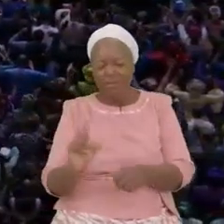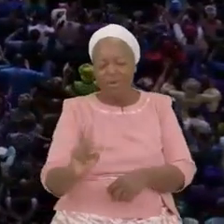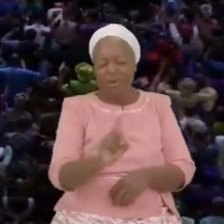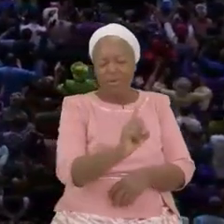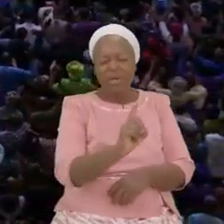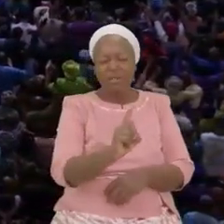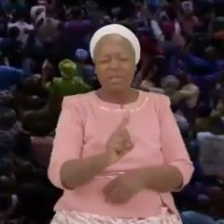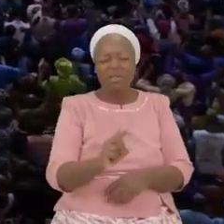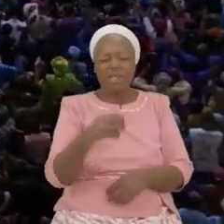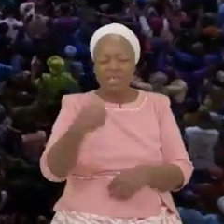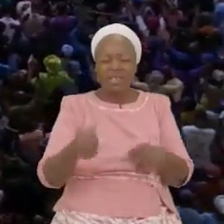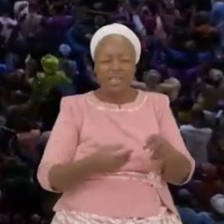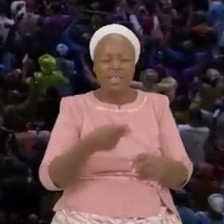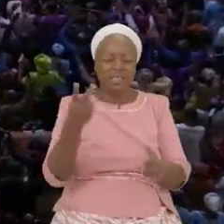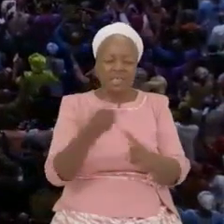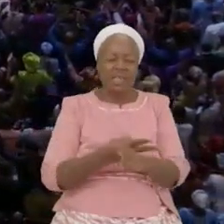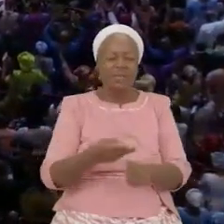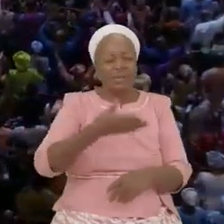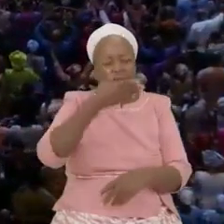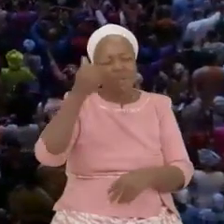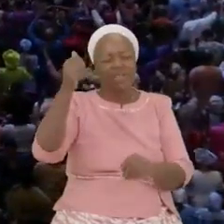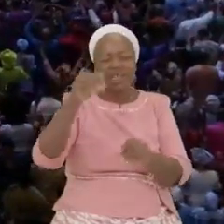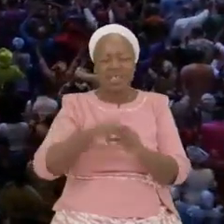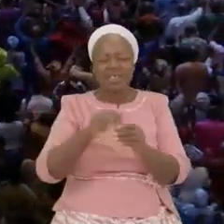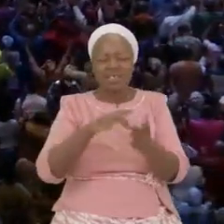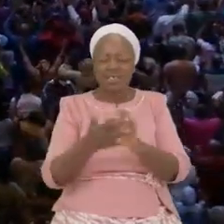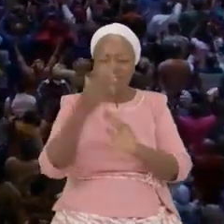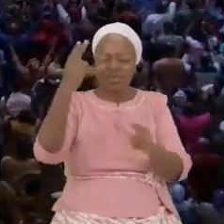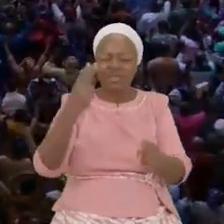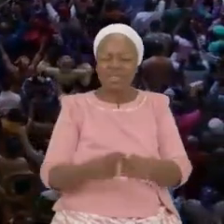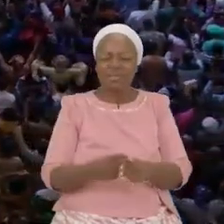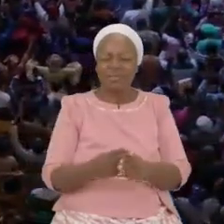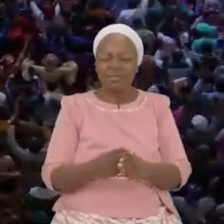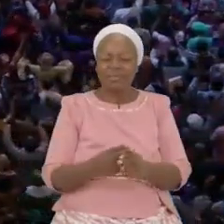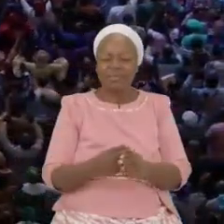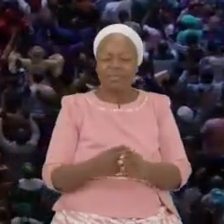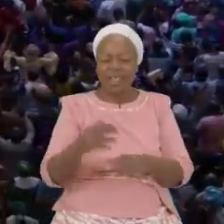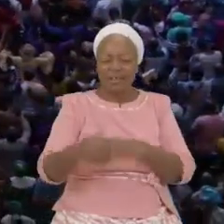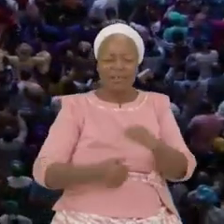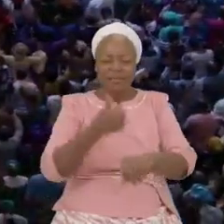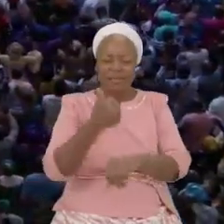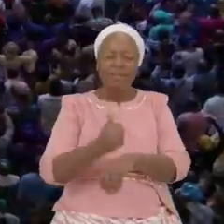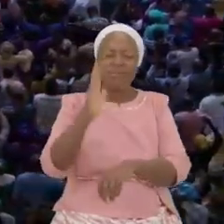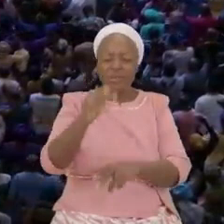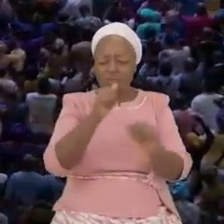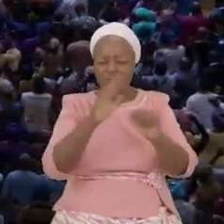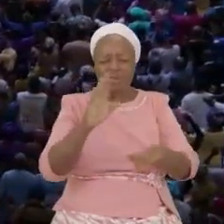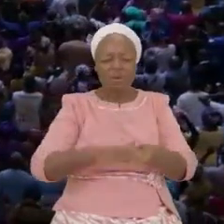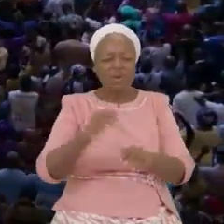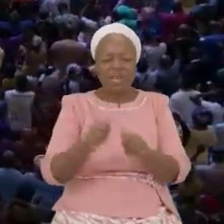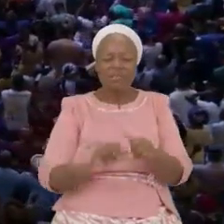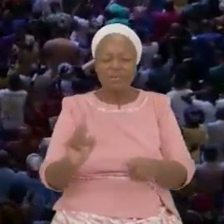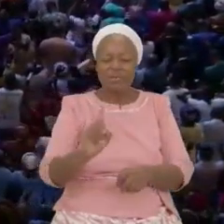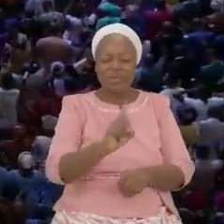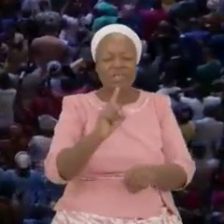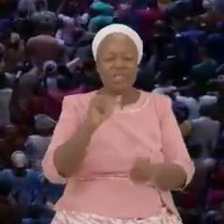everyone. 10 times better in Jesus' name. Confirm your blessing upon